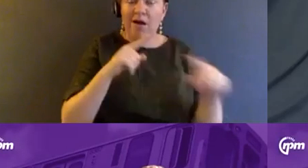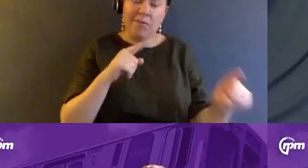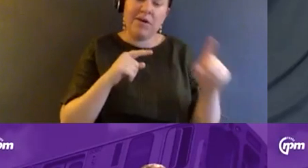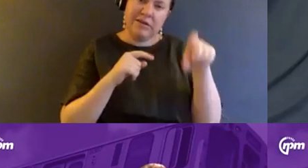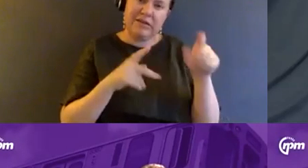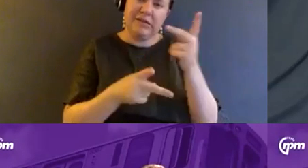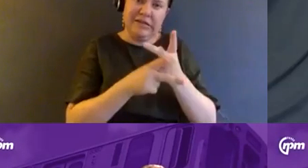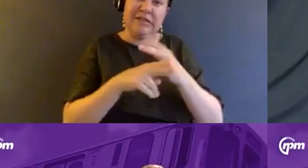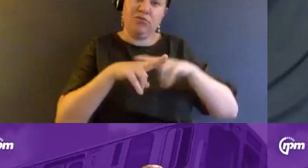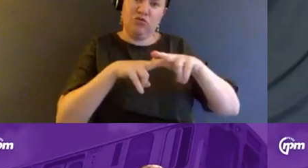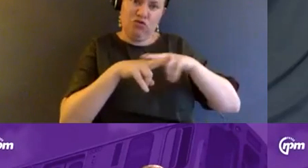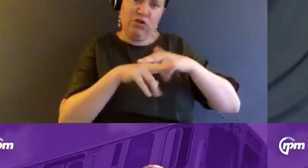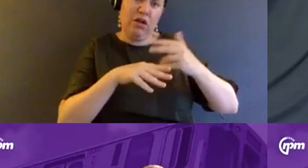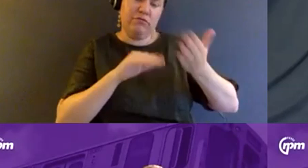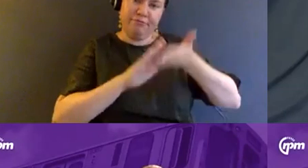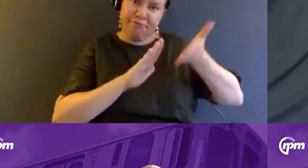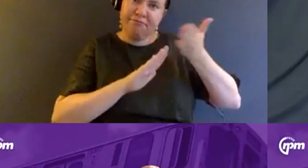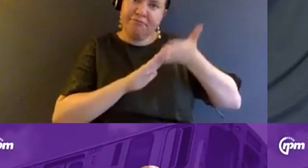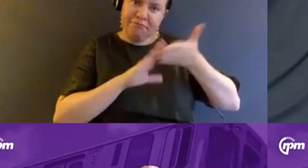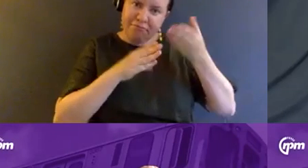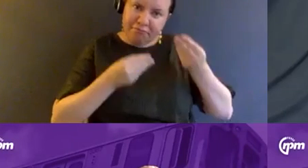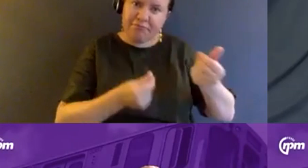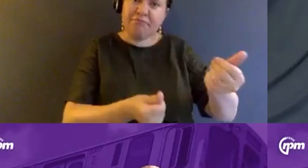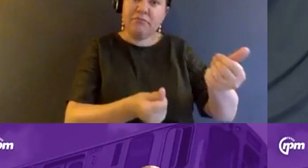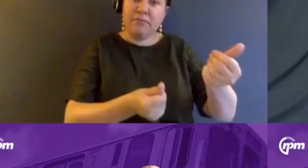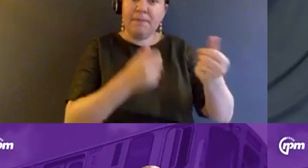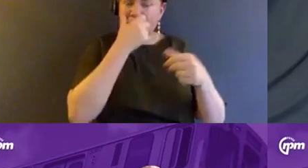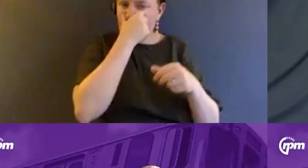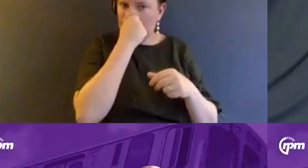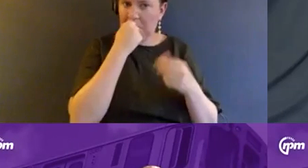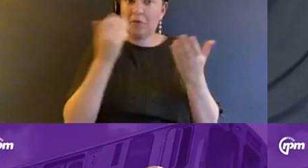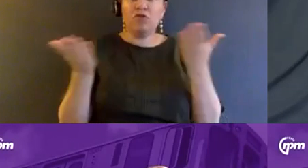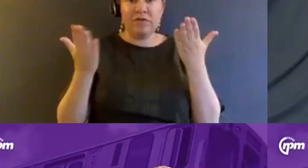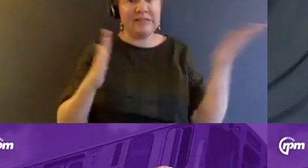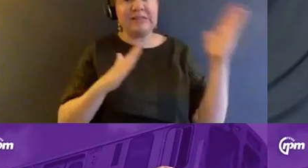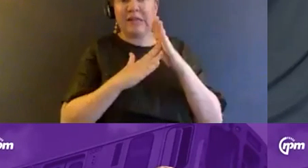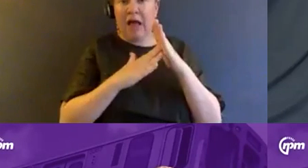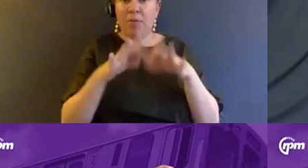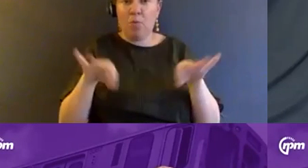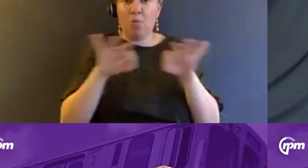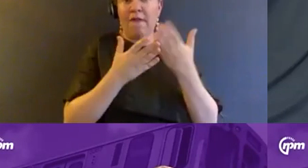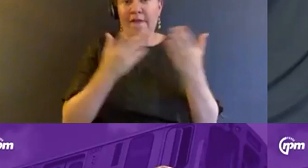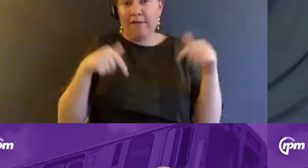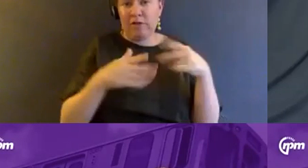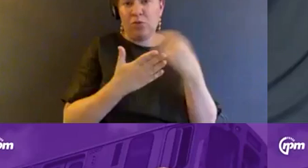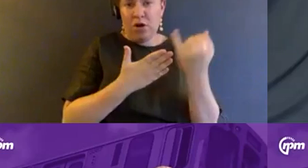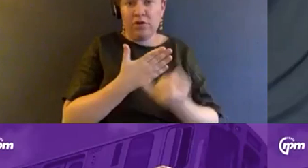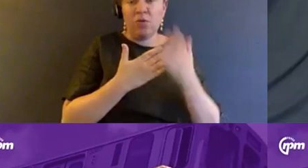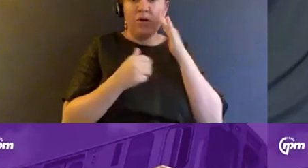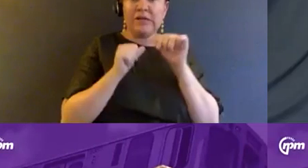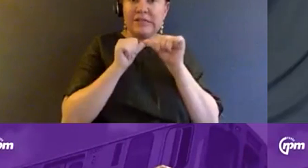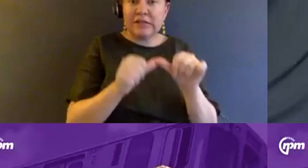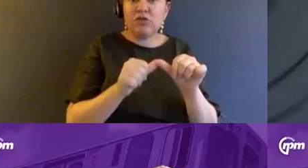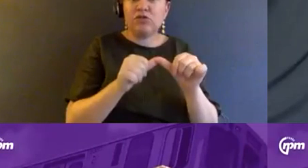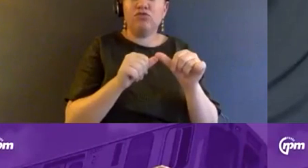service going. So service is one of the most important things to this project. We are going to continue to run the